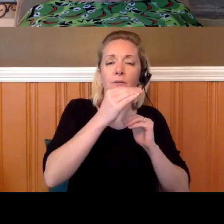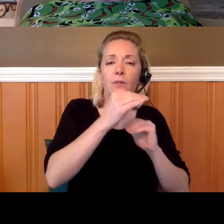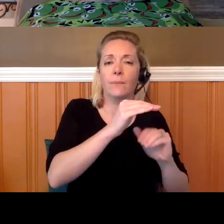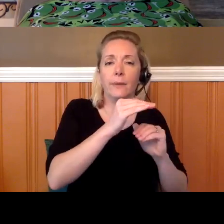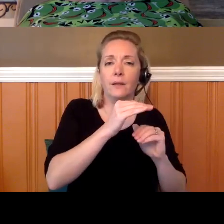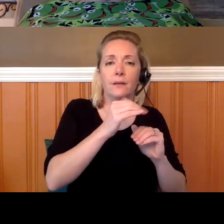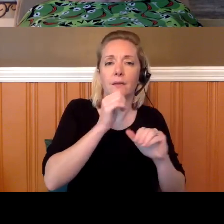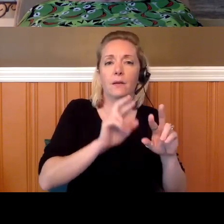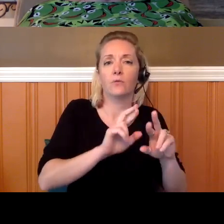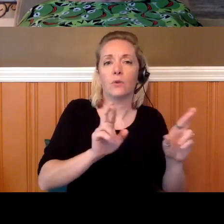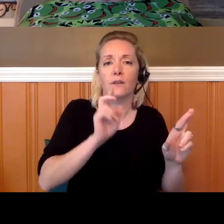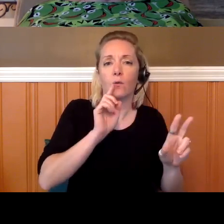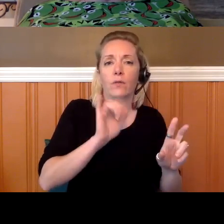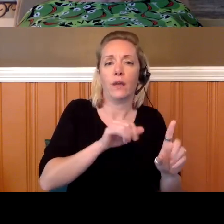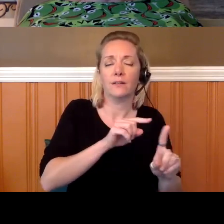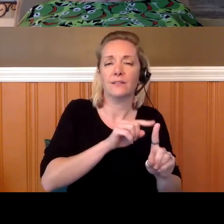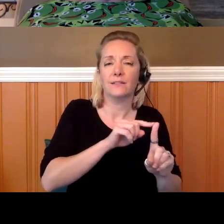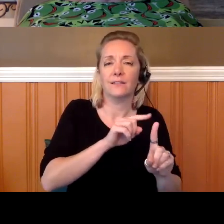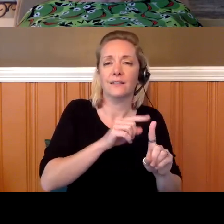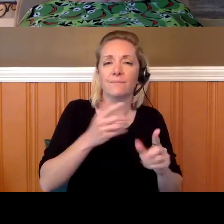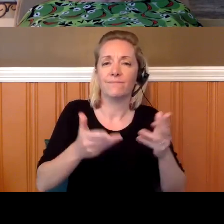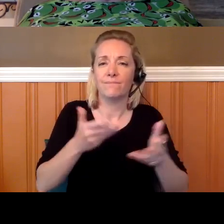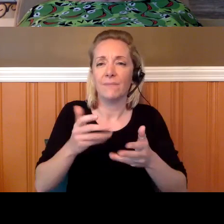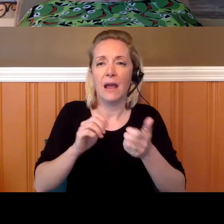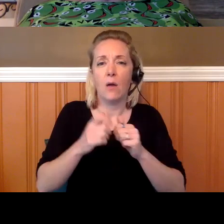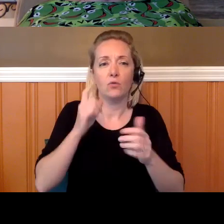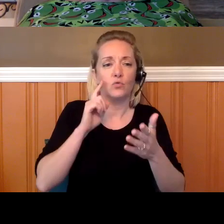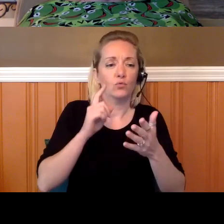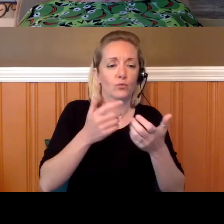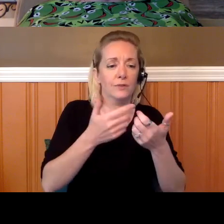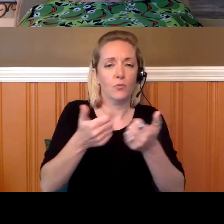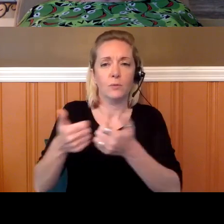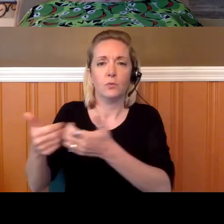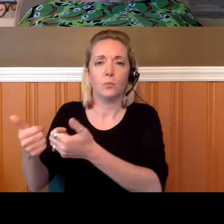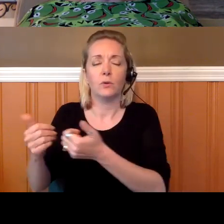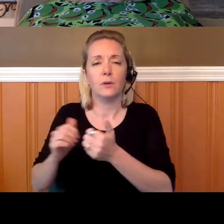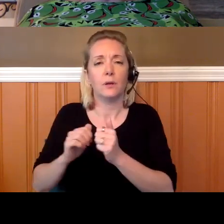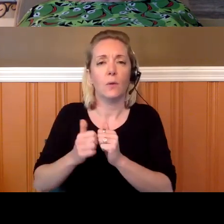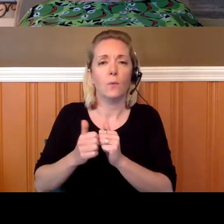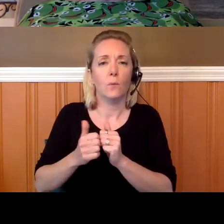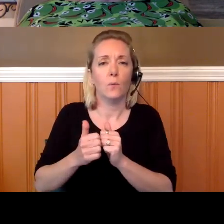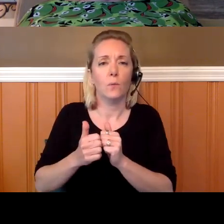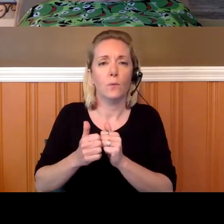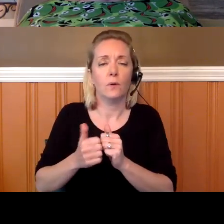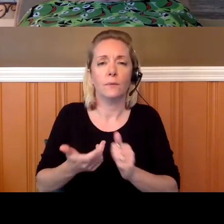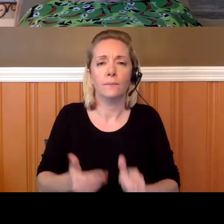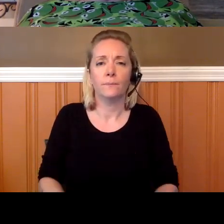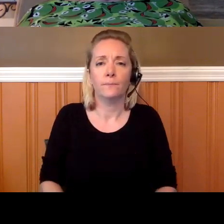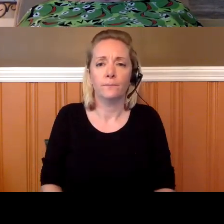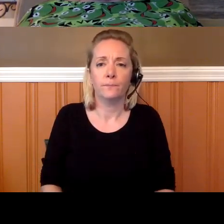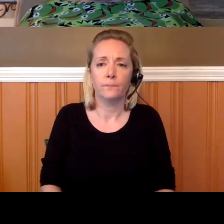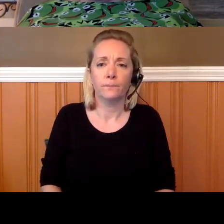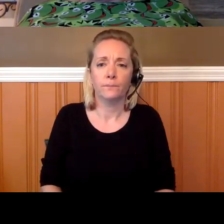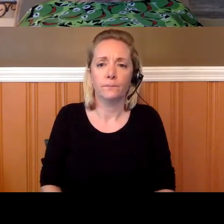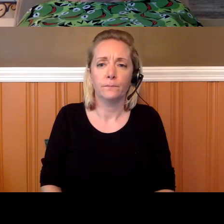they at a place where they can communicate or they can demonstrate